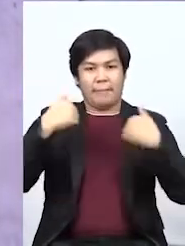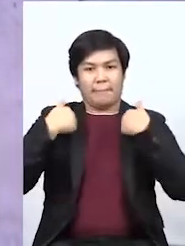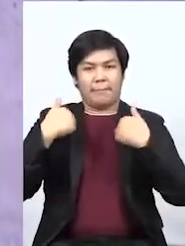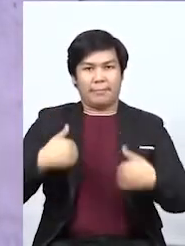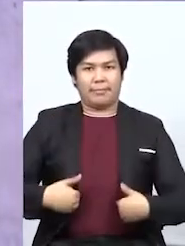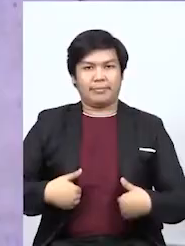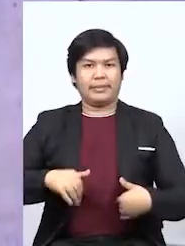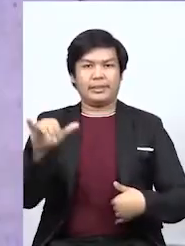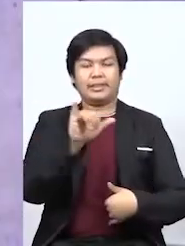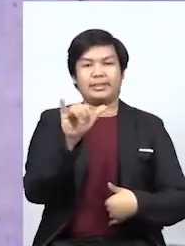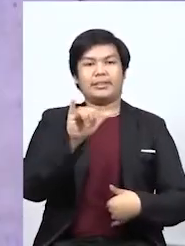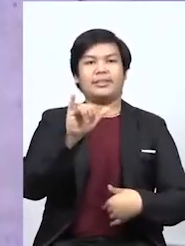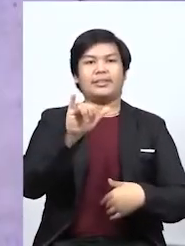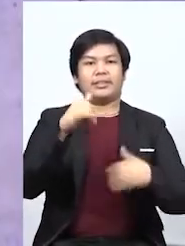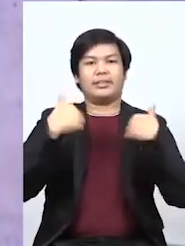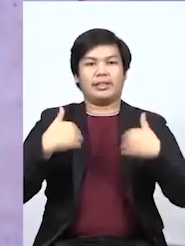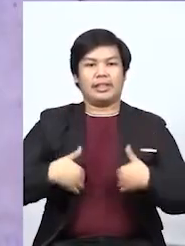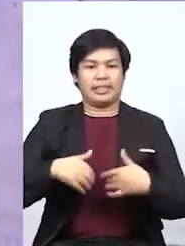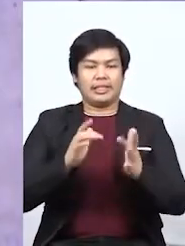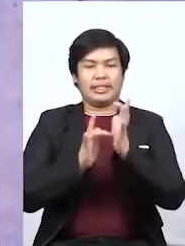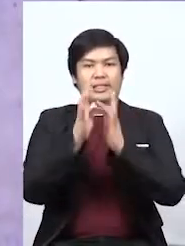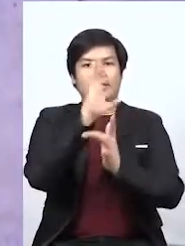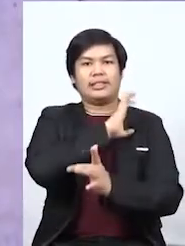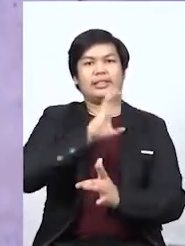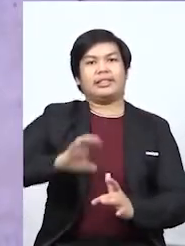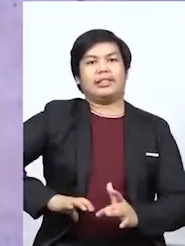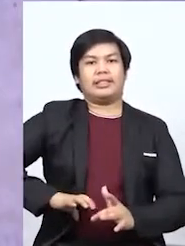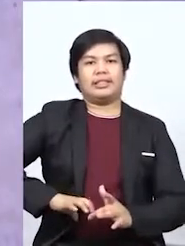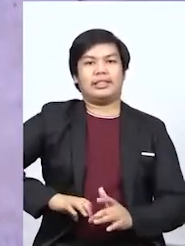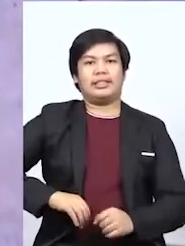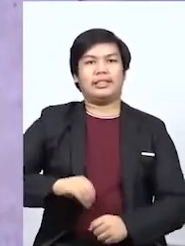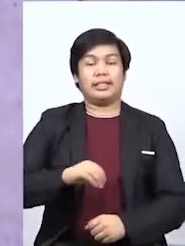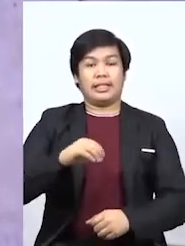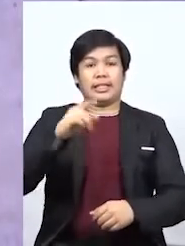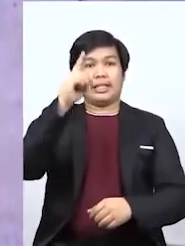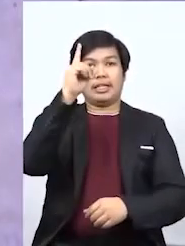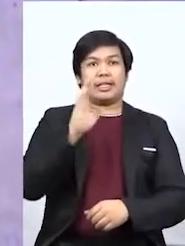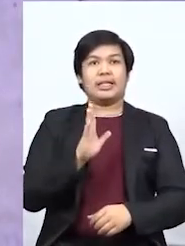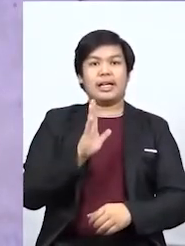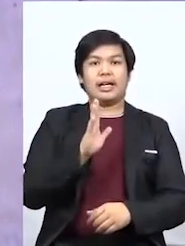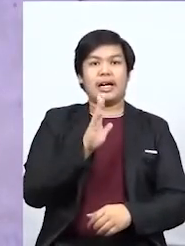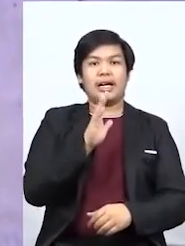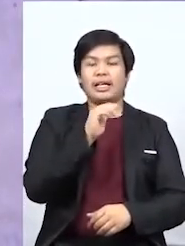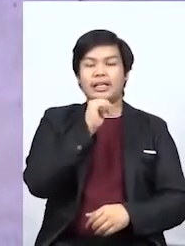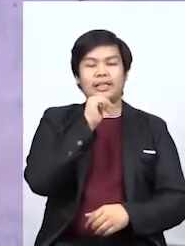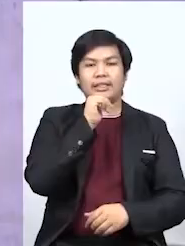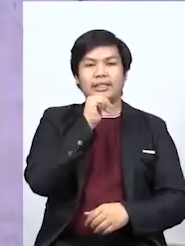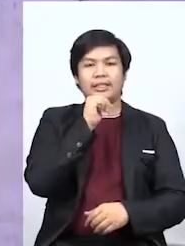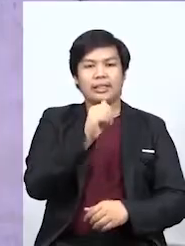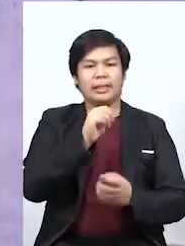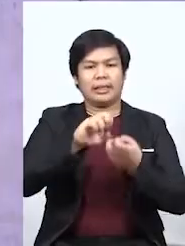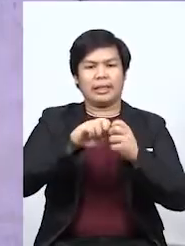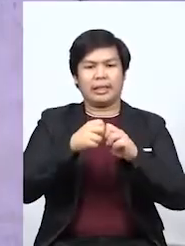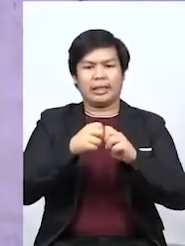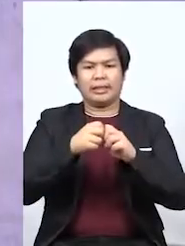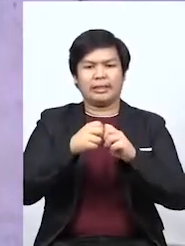of christ and Because God is not bound by space or